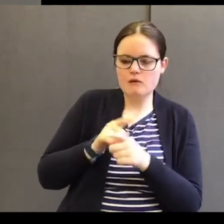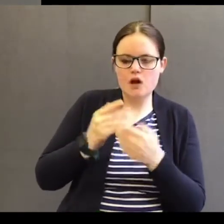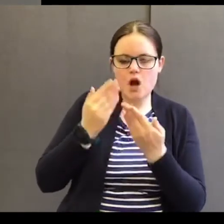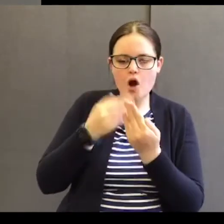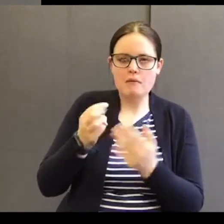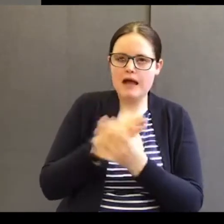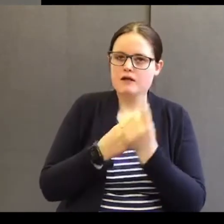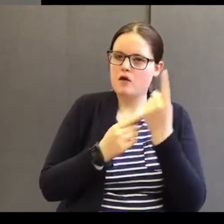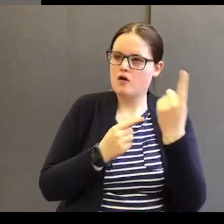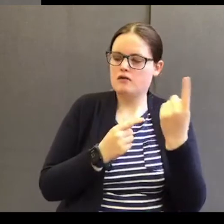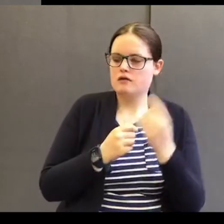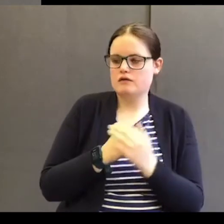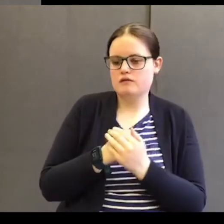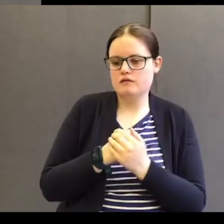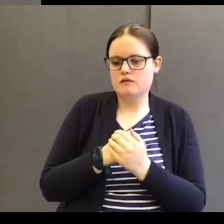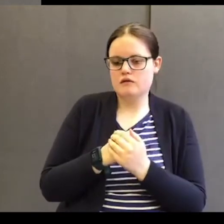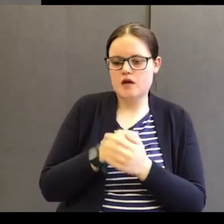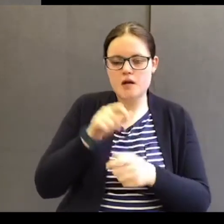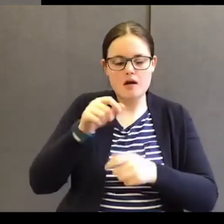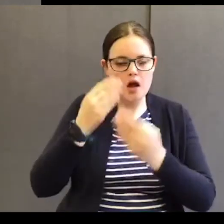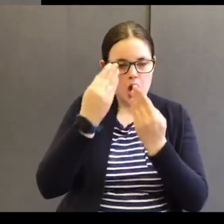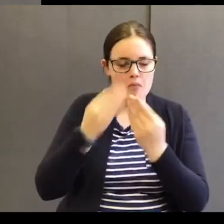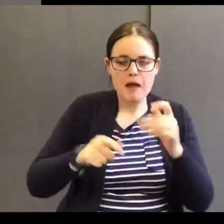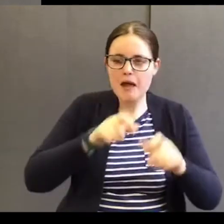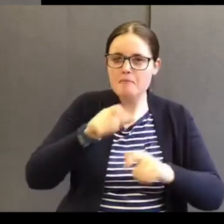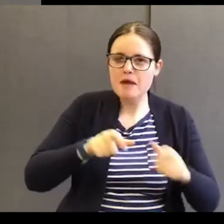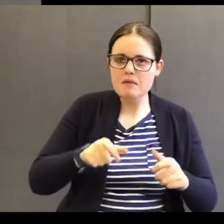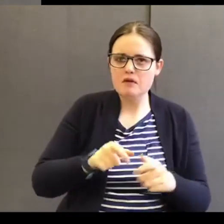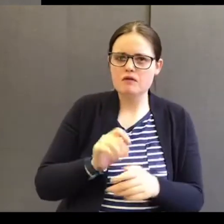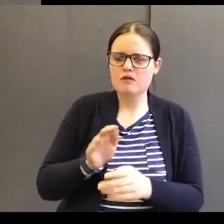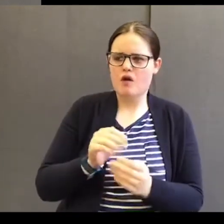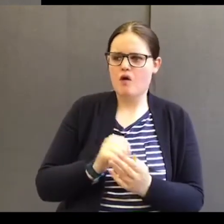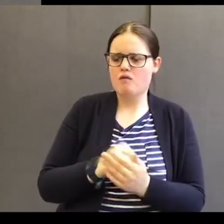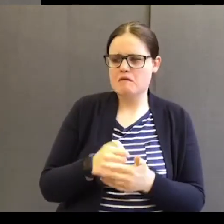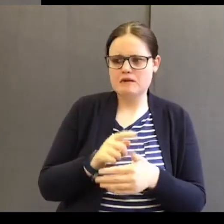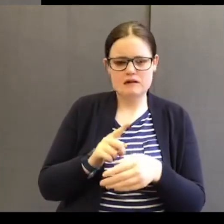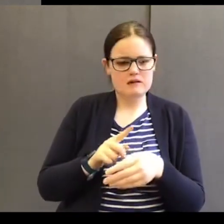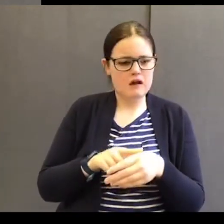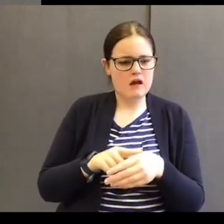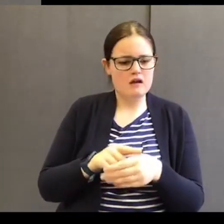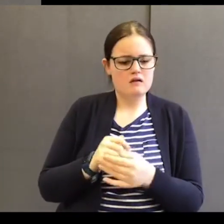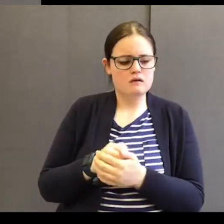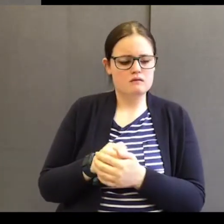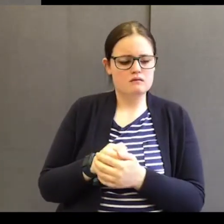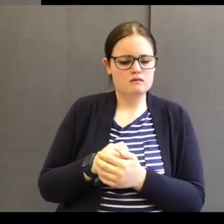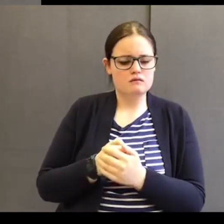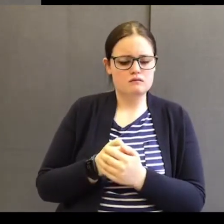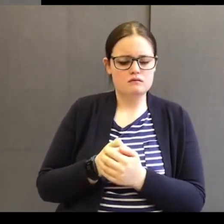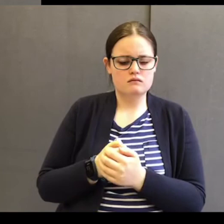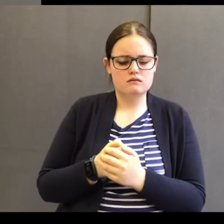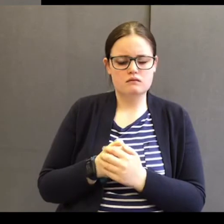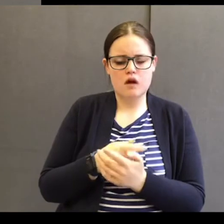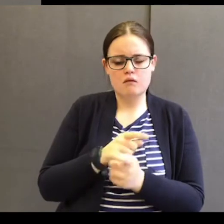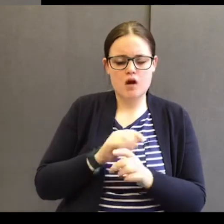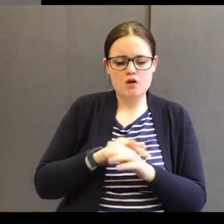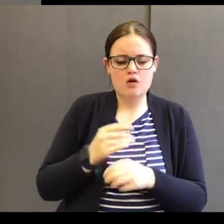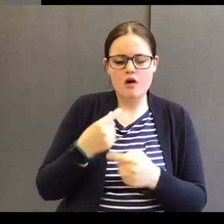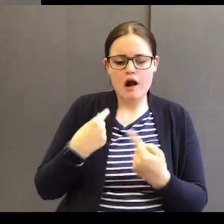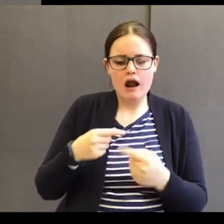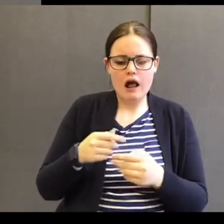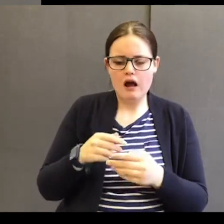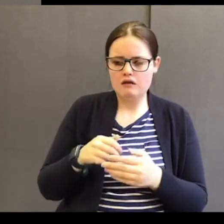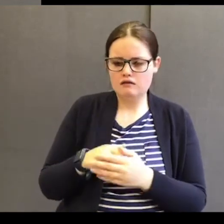Fourthly, we obey God and not man. If there ever becomes a time